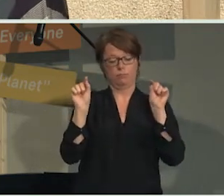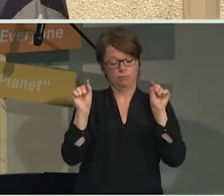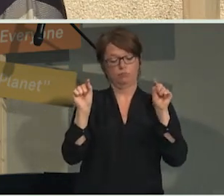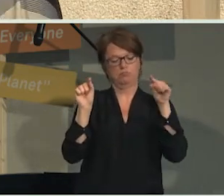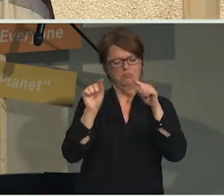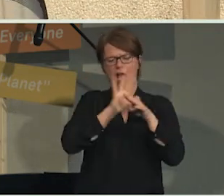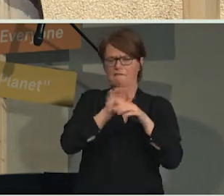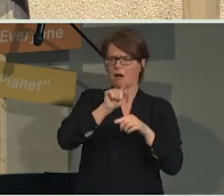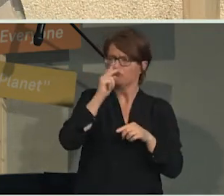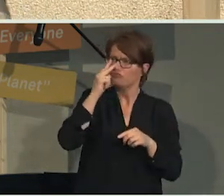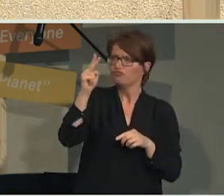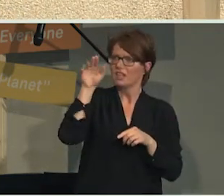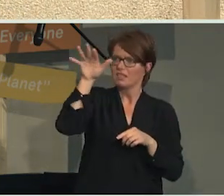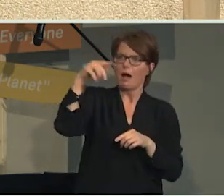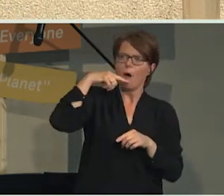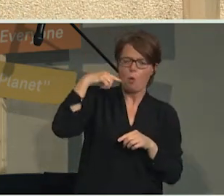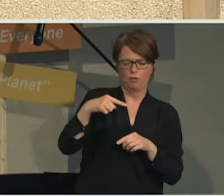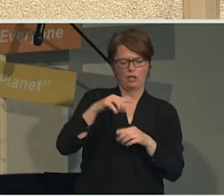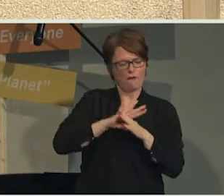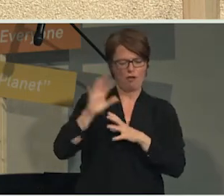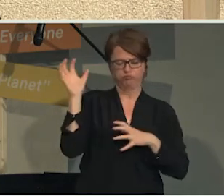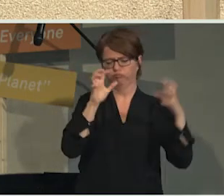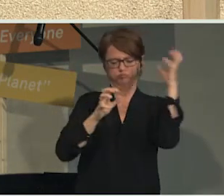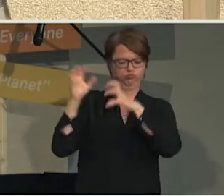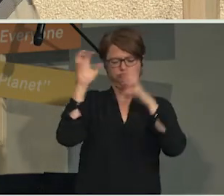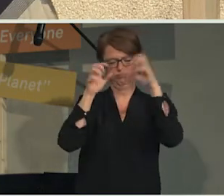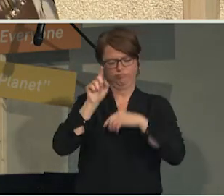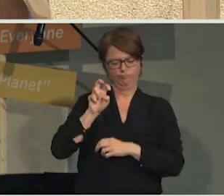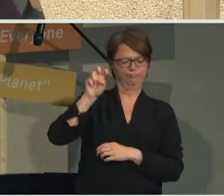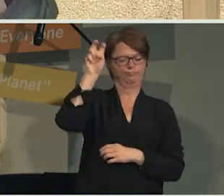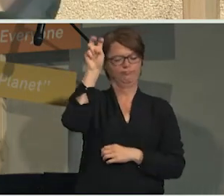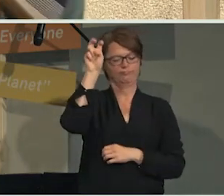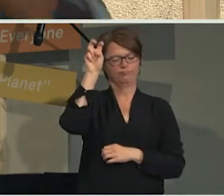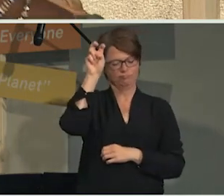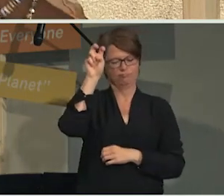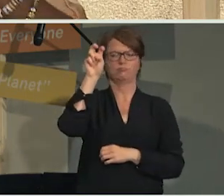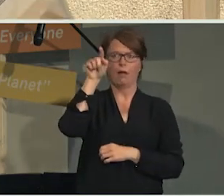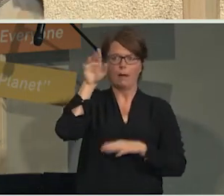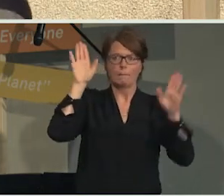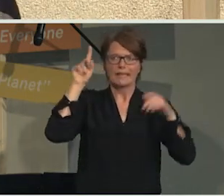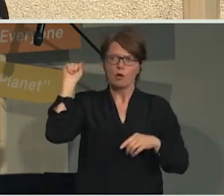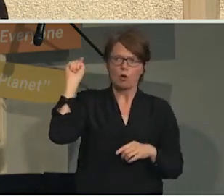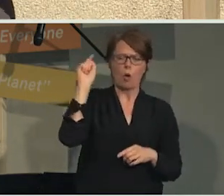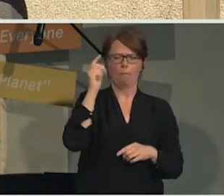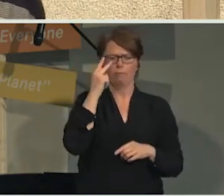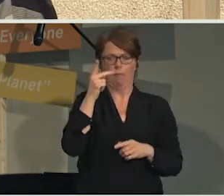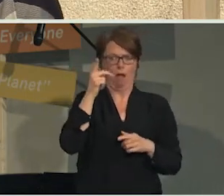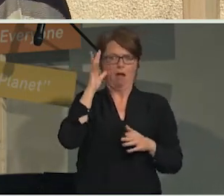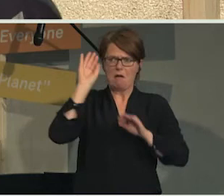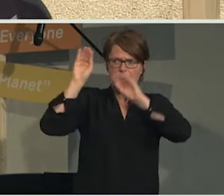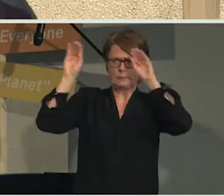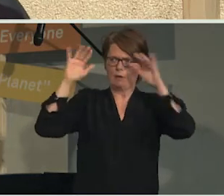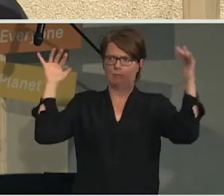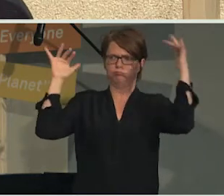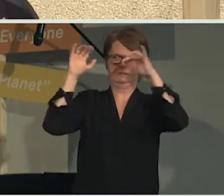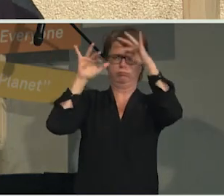honey. My 9-year-old was chill looking the film, but I was thrilled. I mean, how did